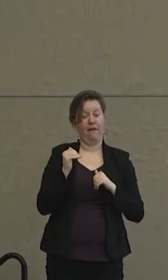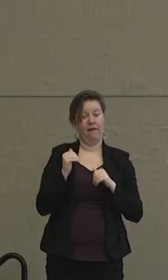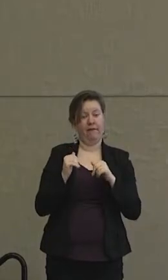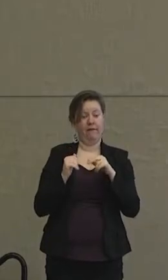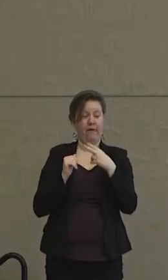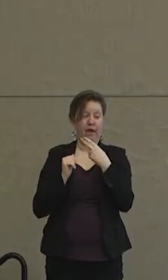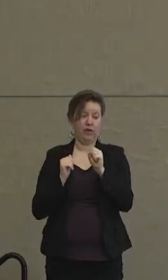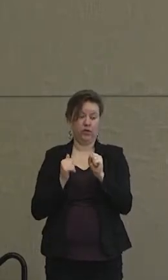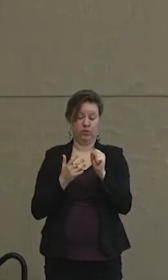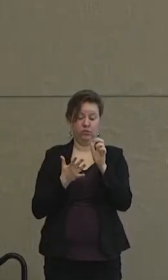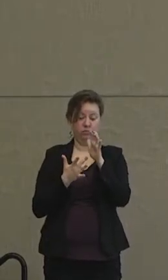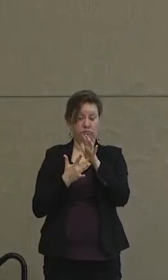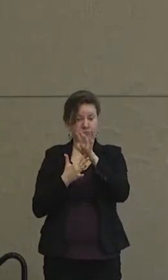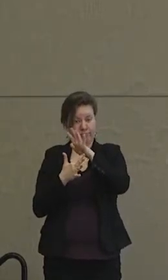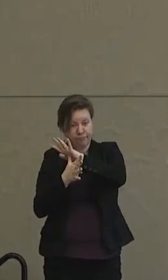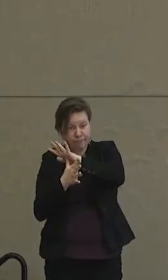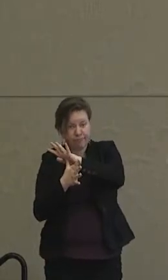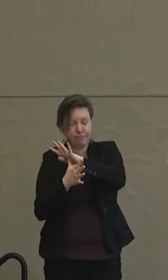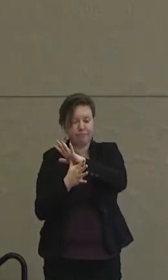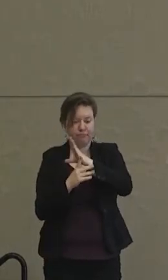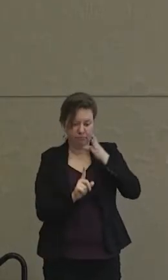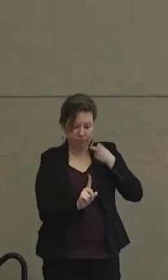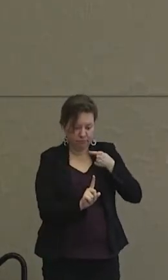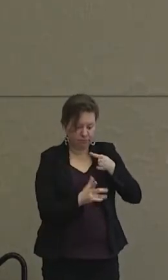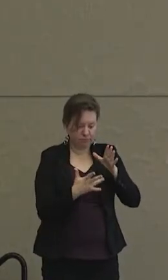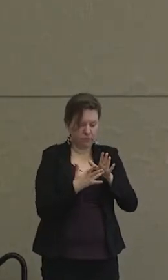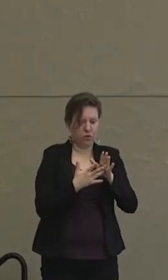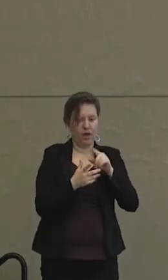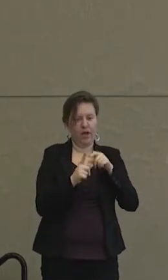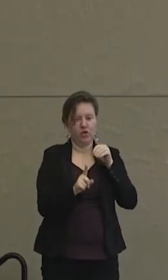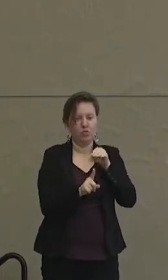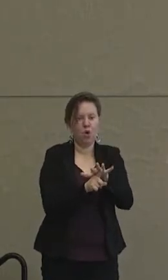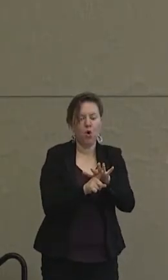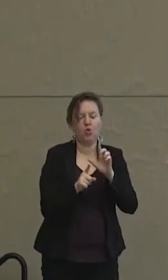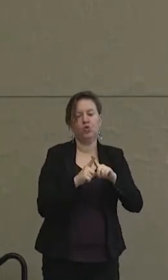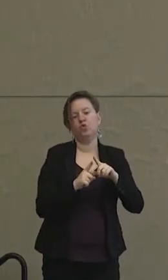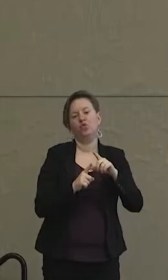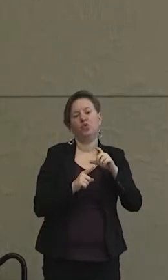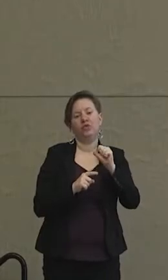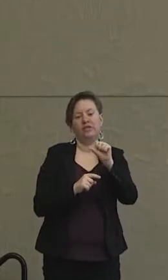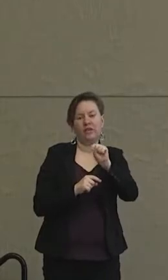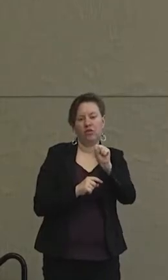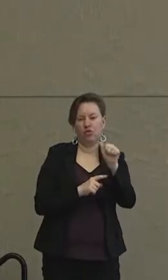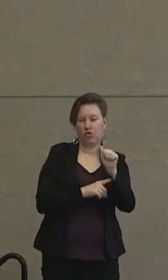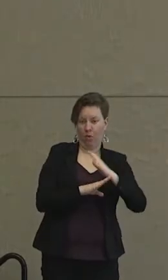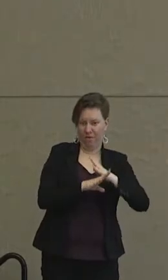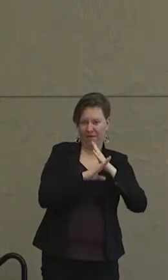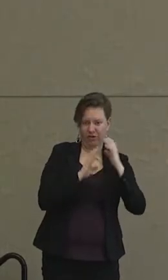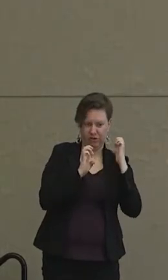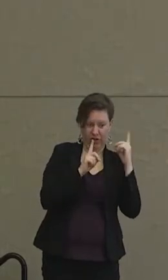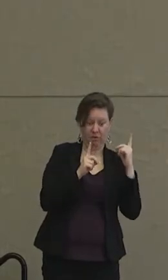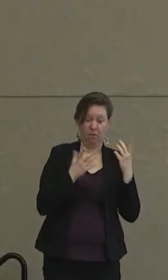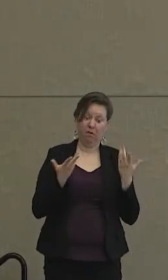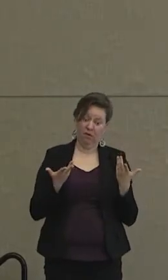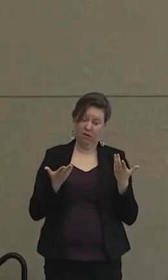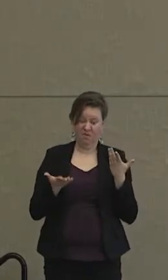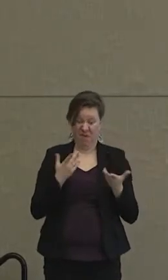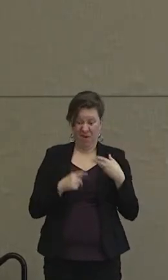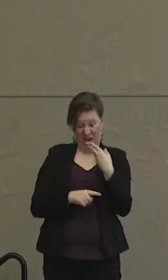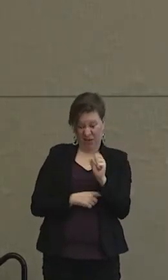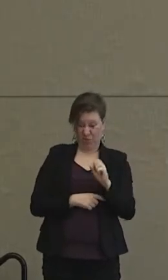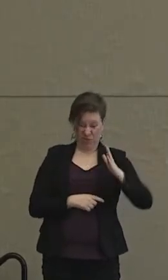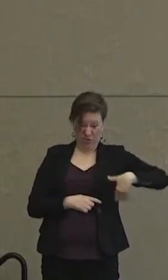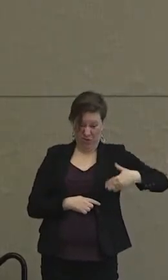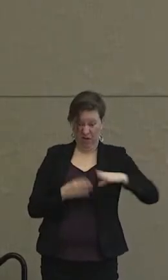school sophomores, juniors, and seniors when exposed to sexual assault prevention education. So I'm like, well, maybe high school is